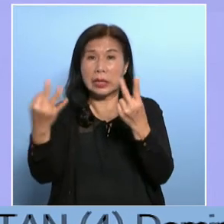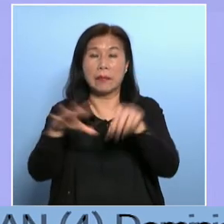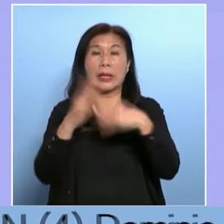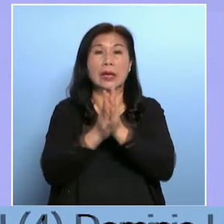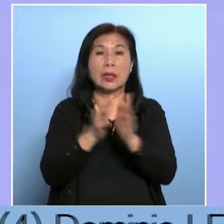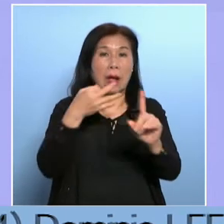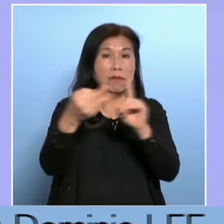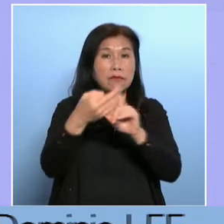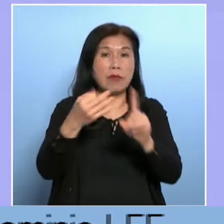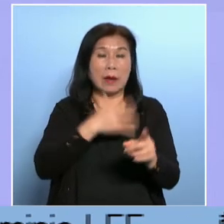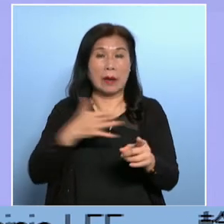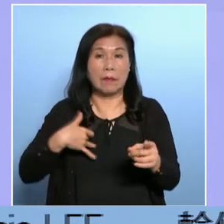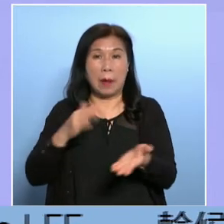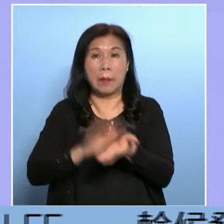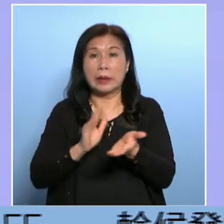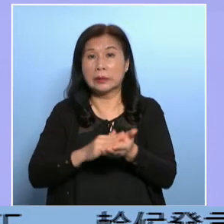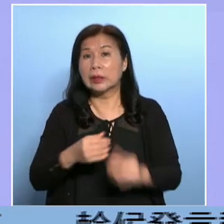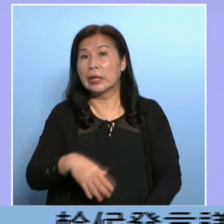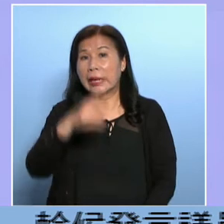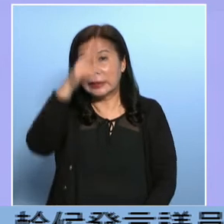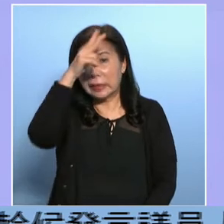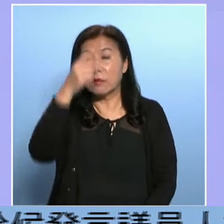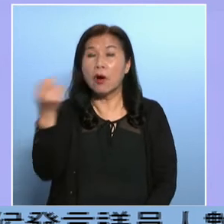Back in 2002 and 2003, the government